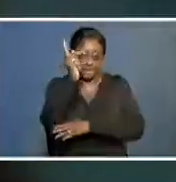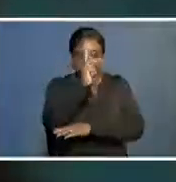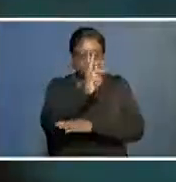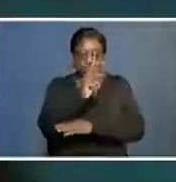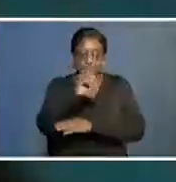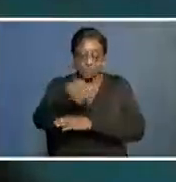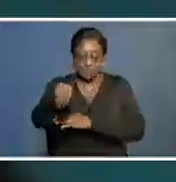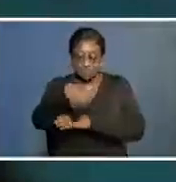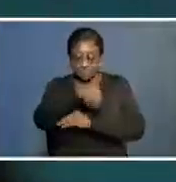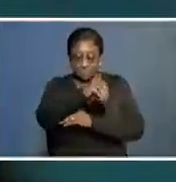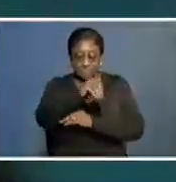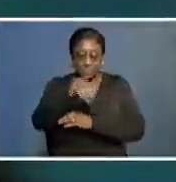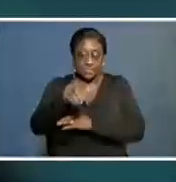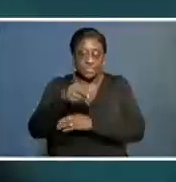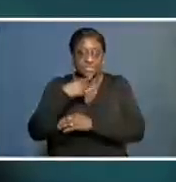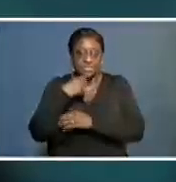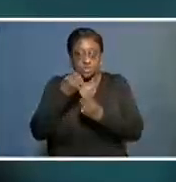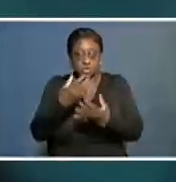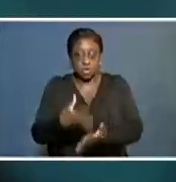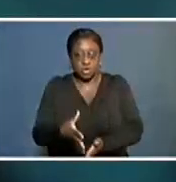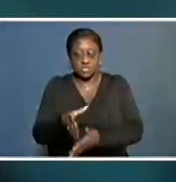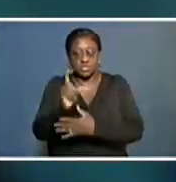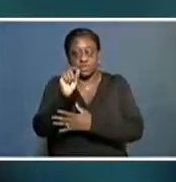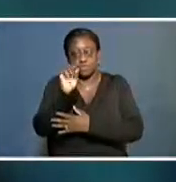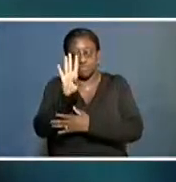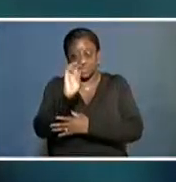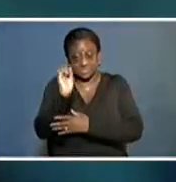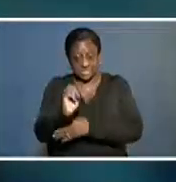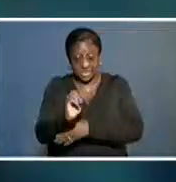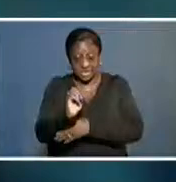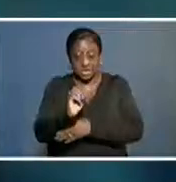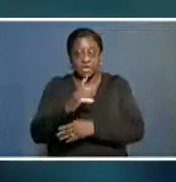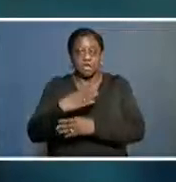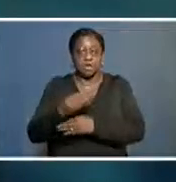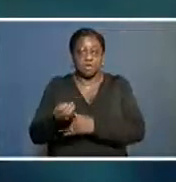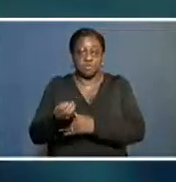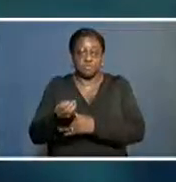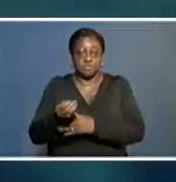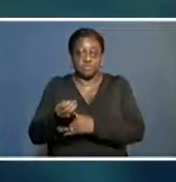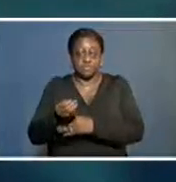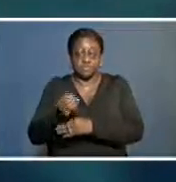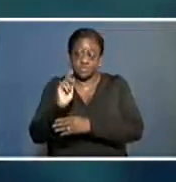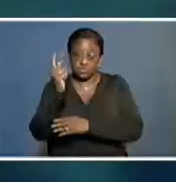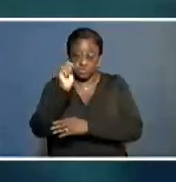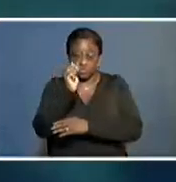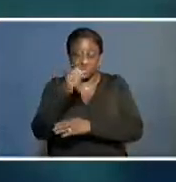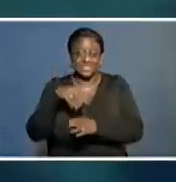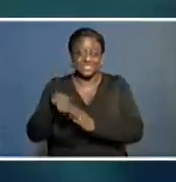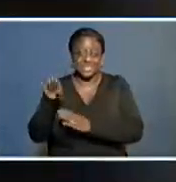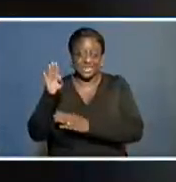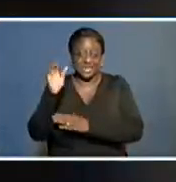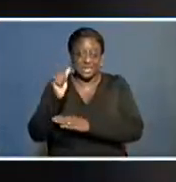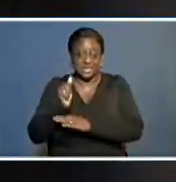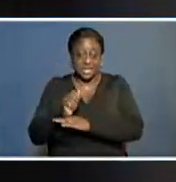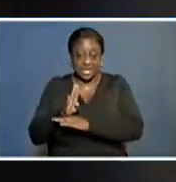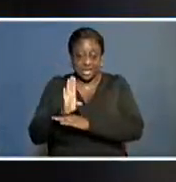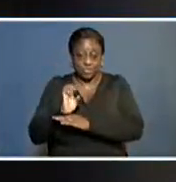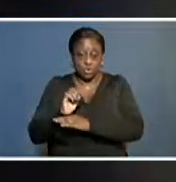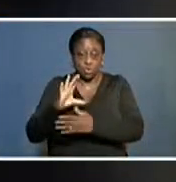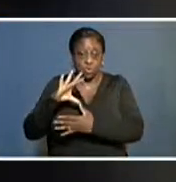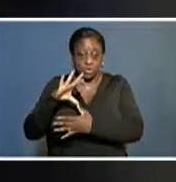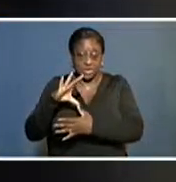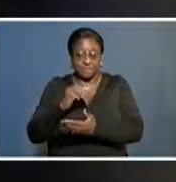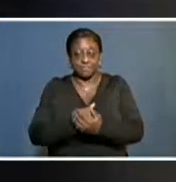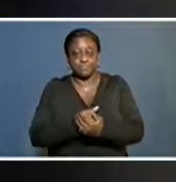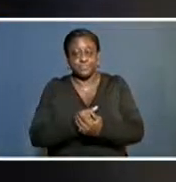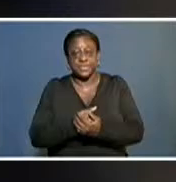reported loss of 24% of the forests in Abaco and 77% of those in Grand Bahama due to Hurricane Dorian.